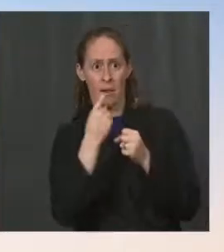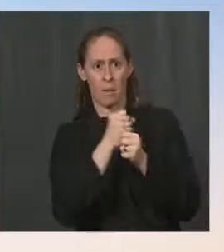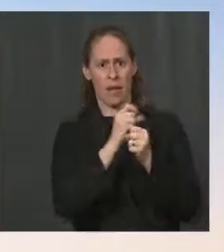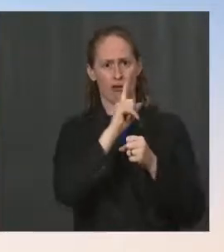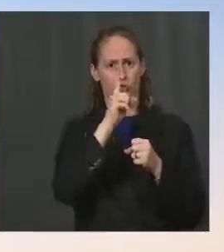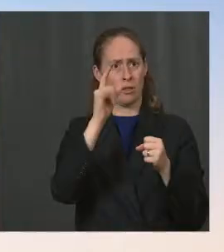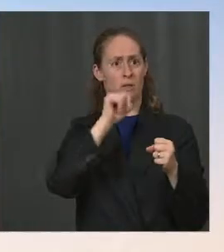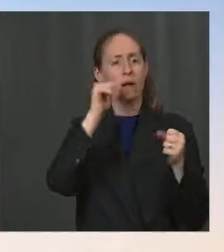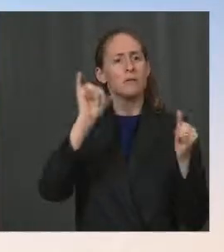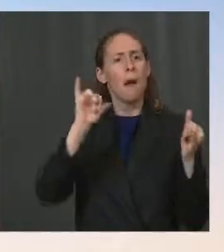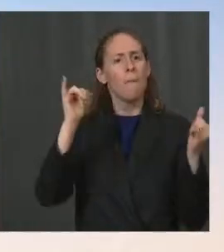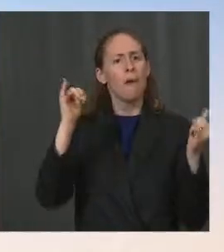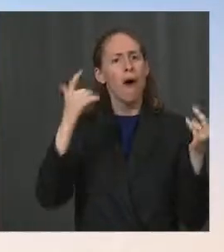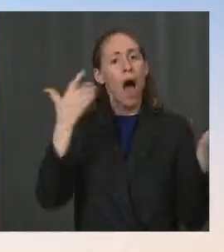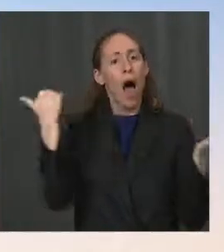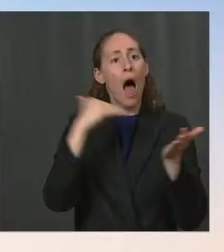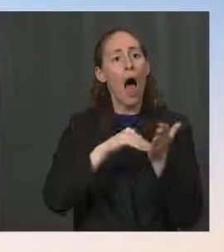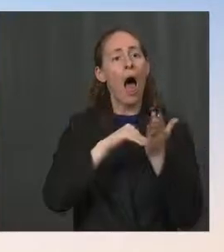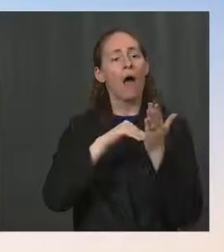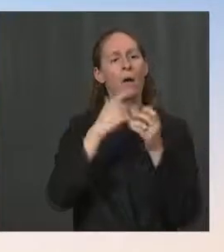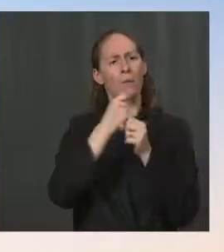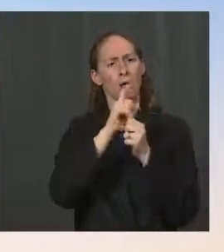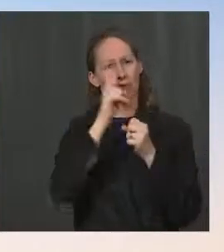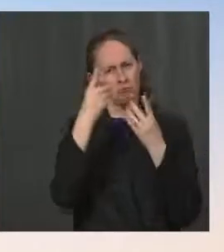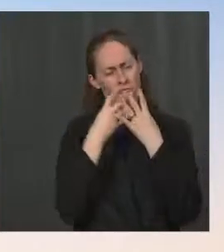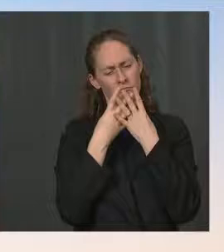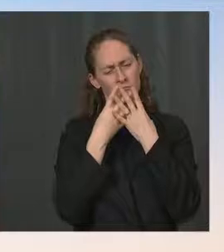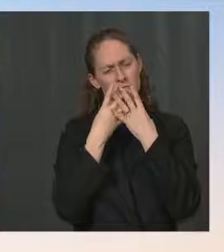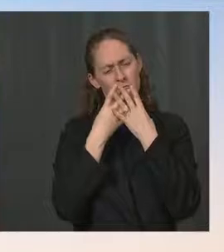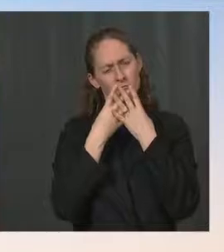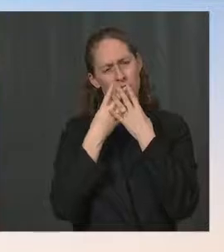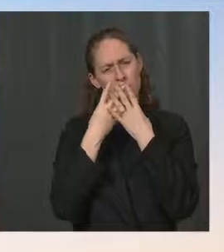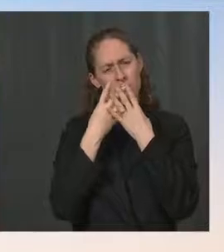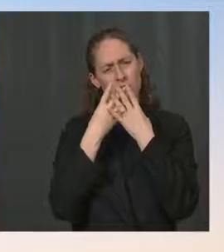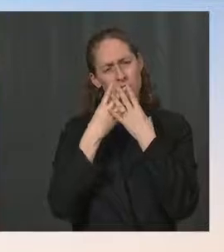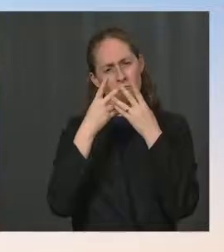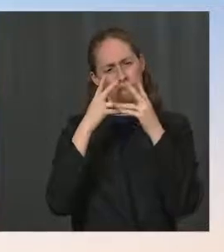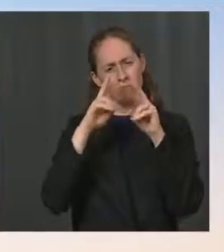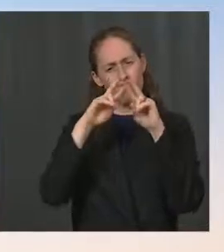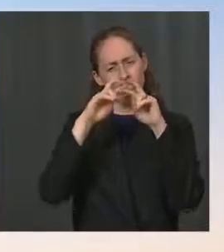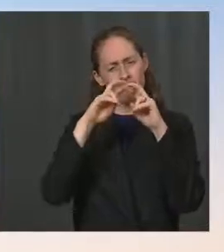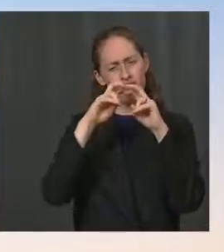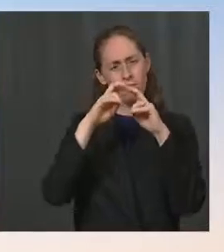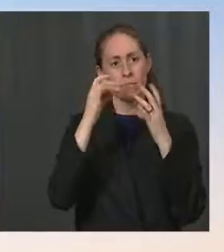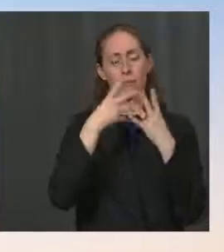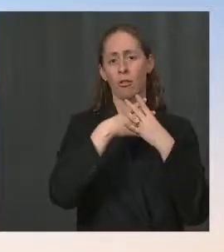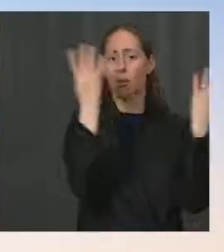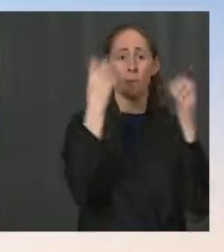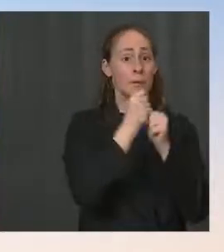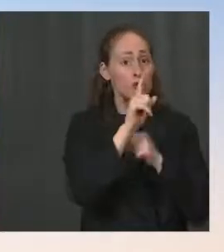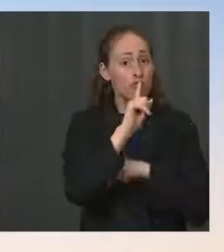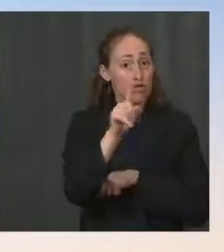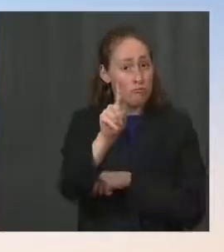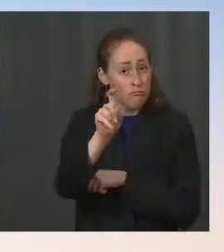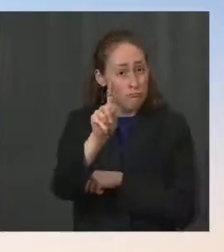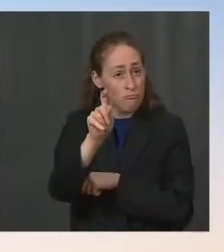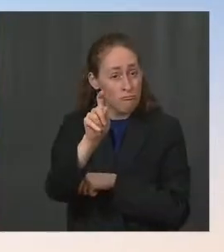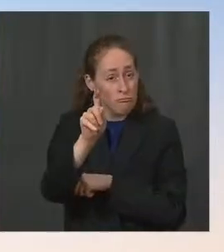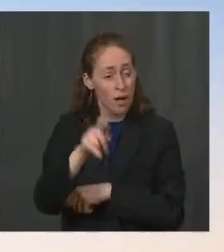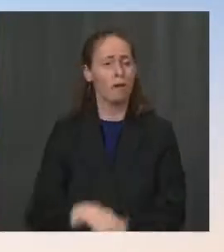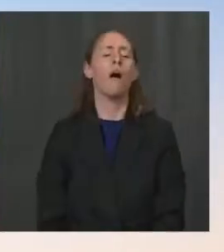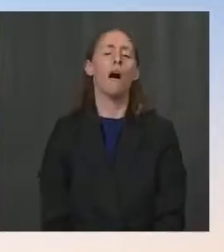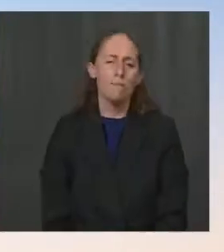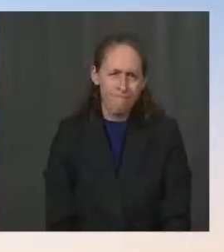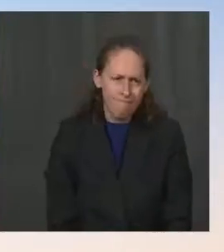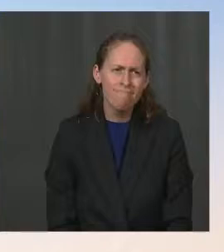process and the attempts to make sure that somebody like that doesn't make his or her way here? I can absolutely assure you that no one is coming into